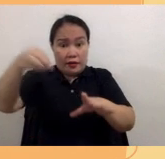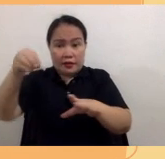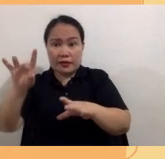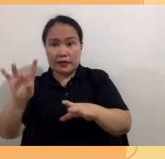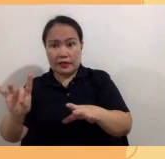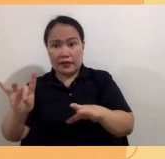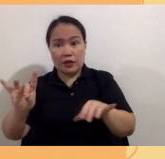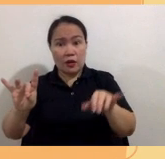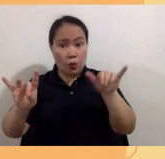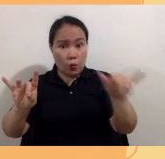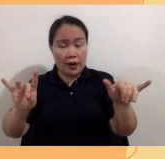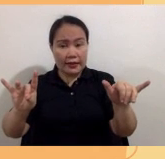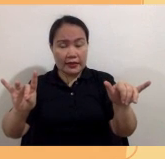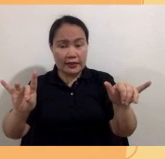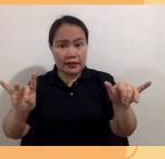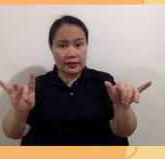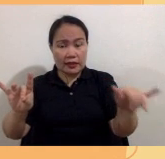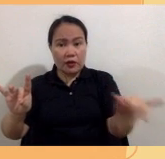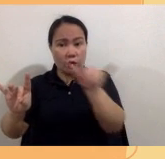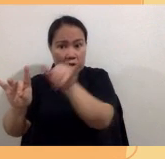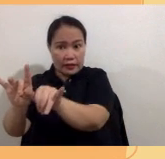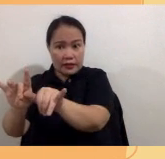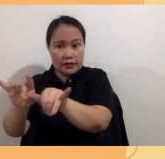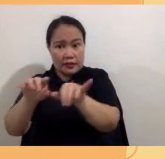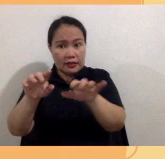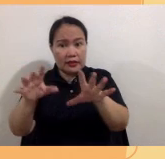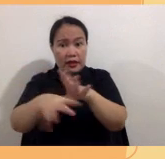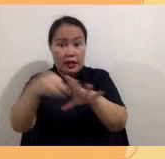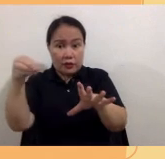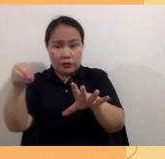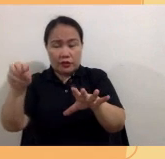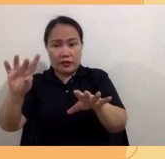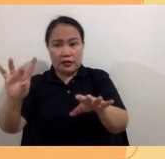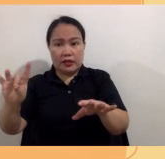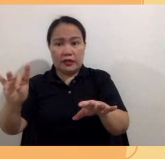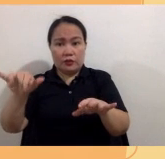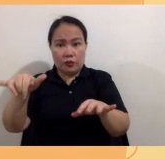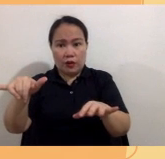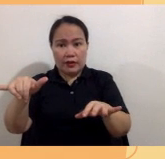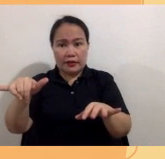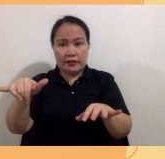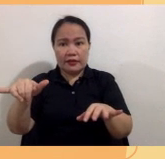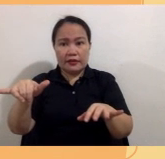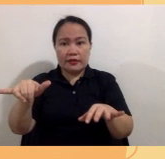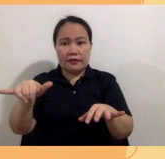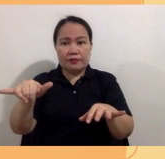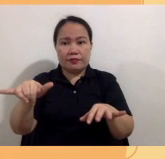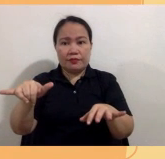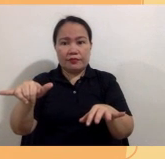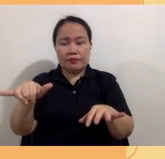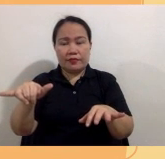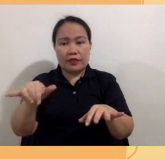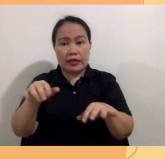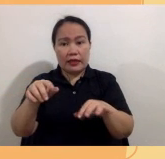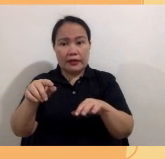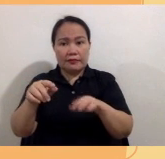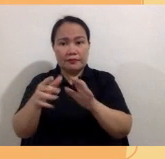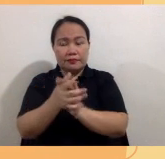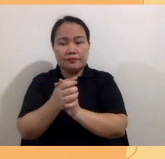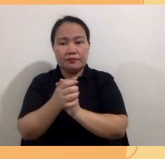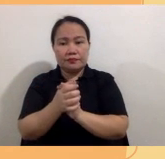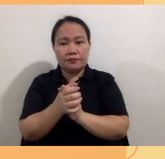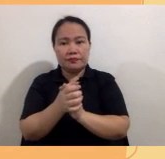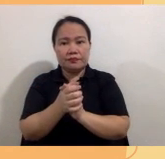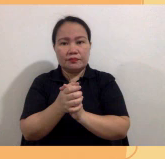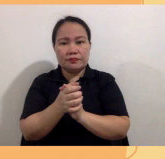Okay? And then, 8y times y. So, that is 8y squared. And then, 8y